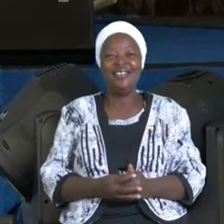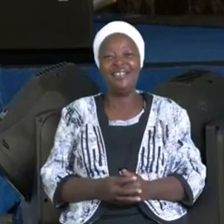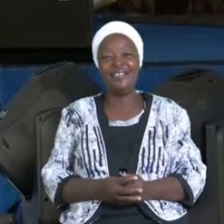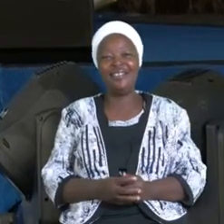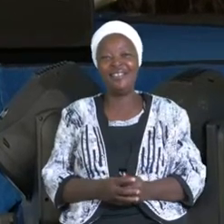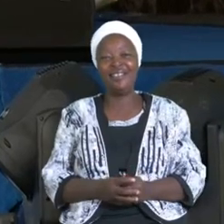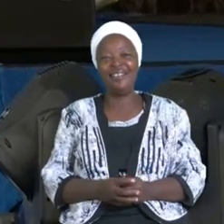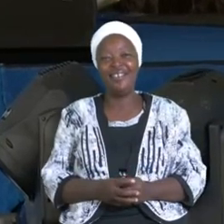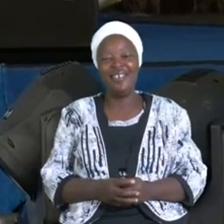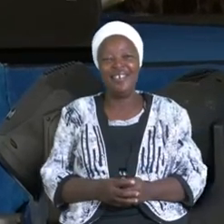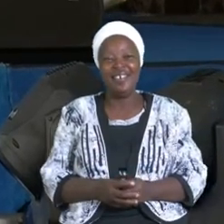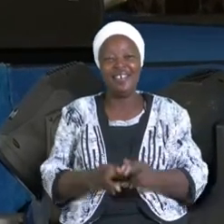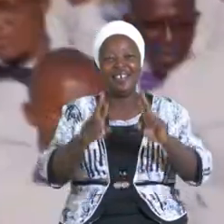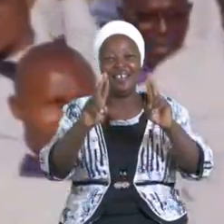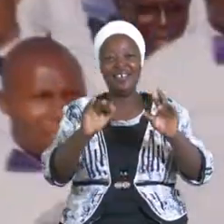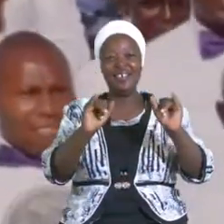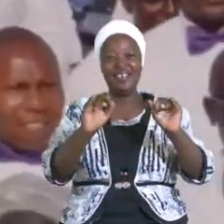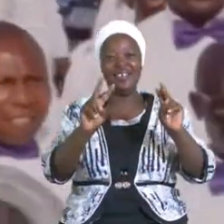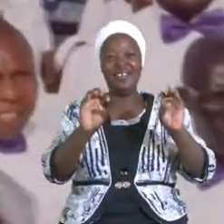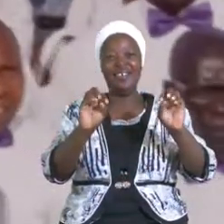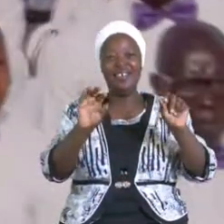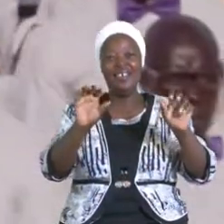River State, I said, praise the Lord.